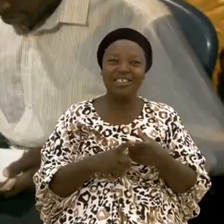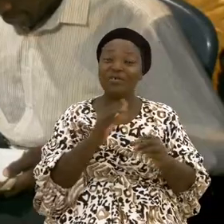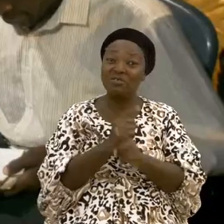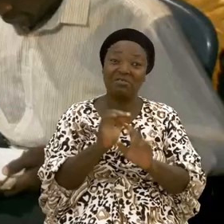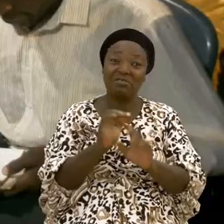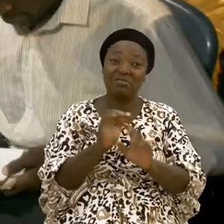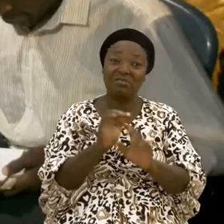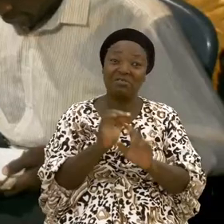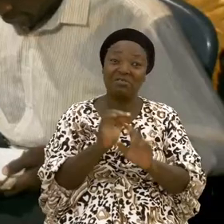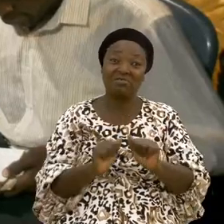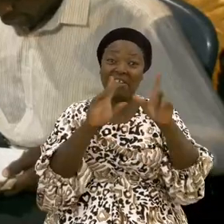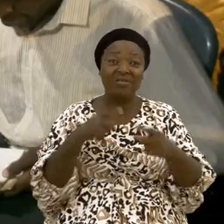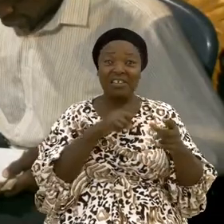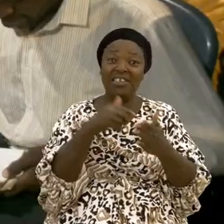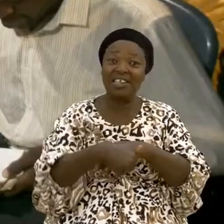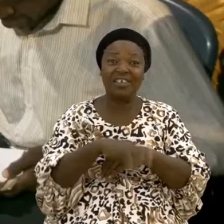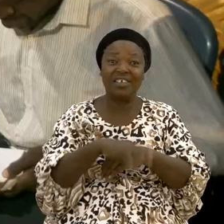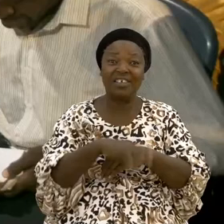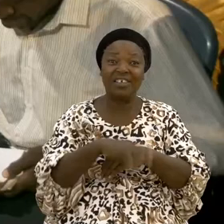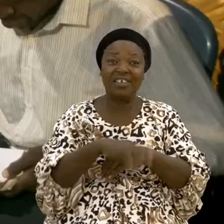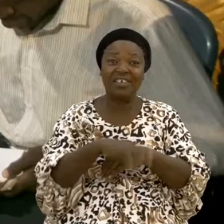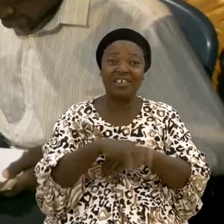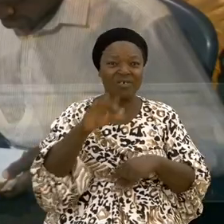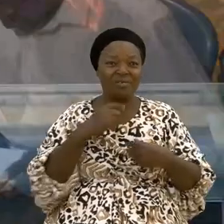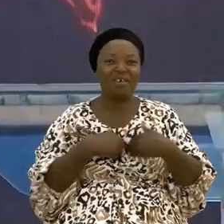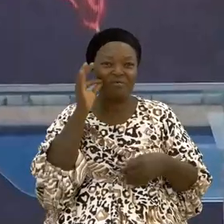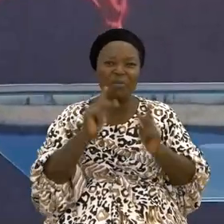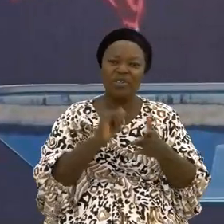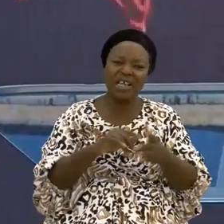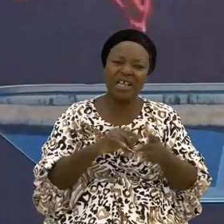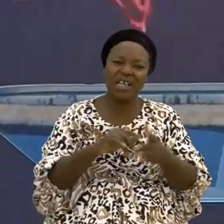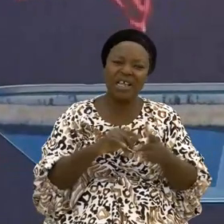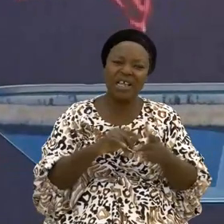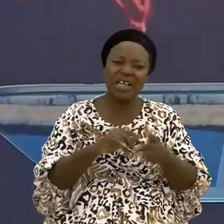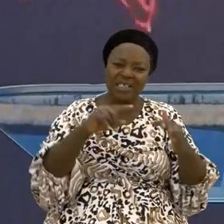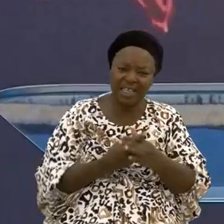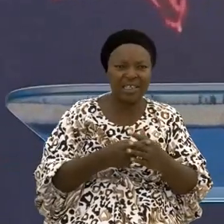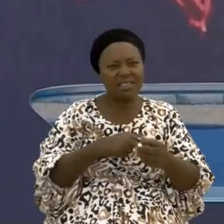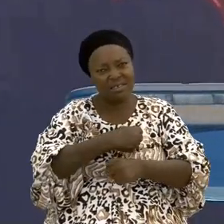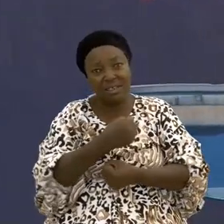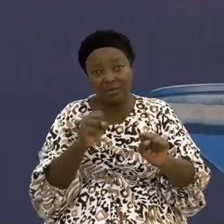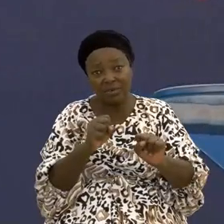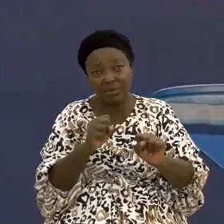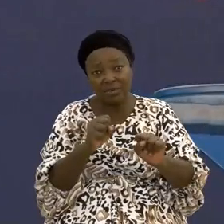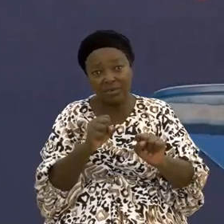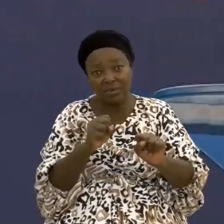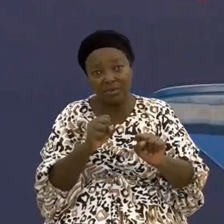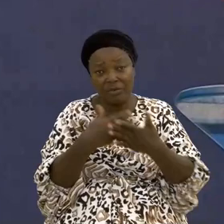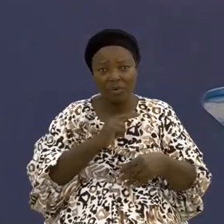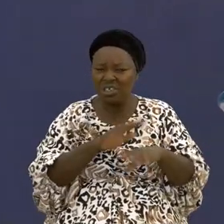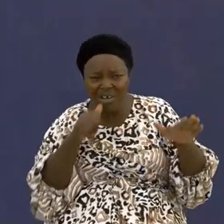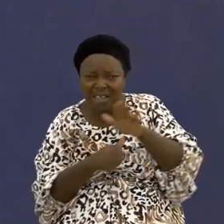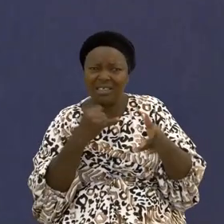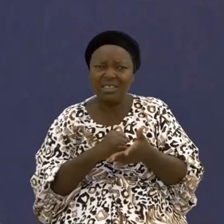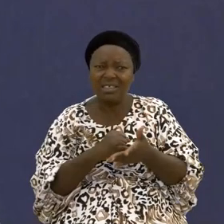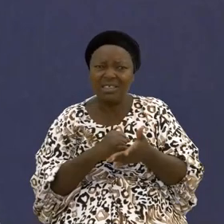bear fruit. The people that got this salvation before us, they didn't hide it. They didn't just stay in a